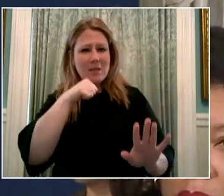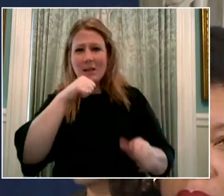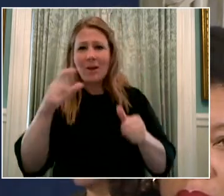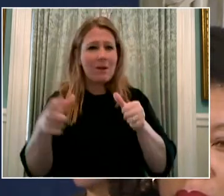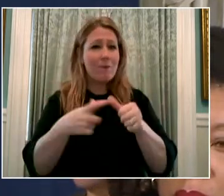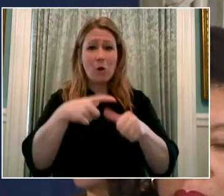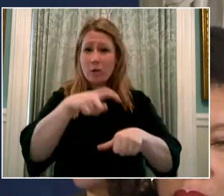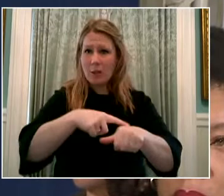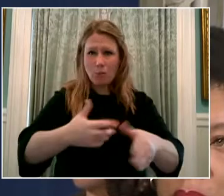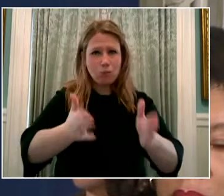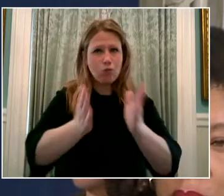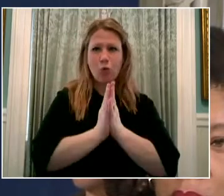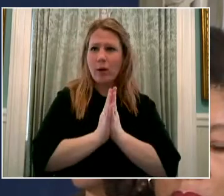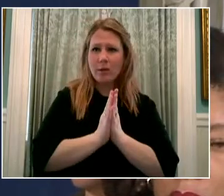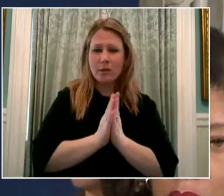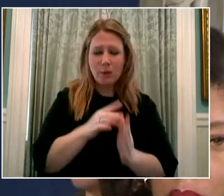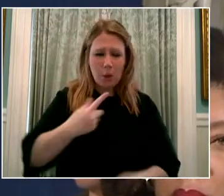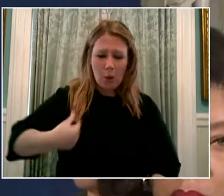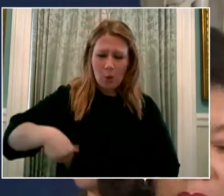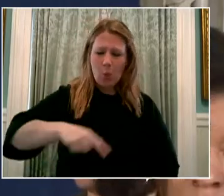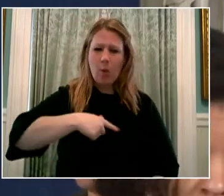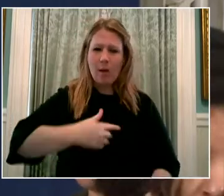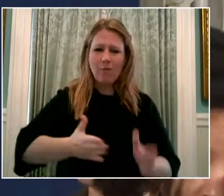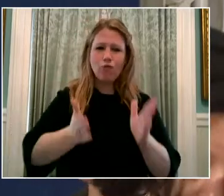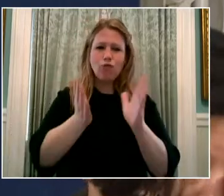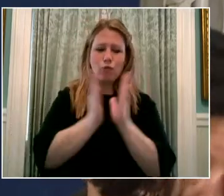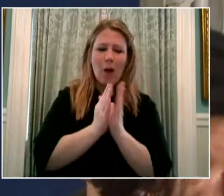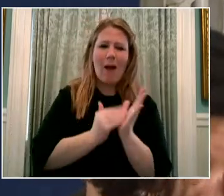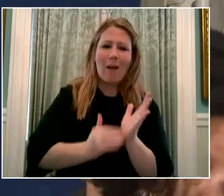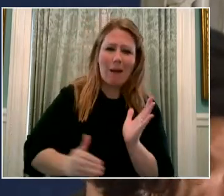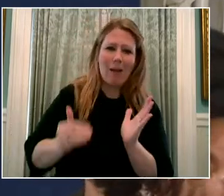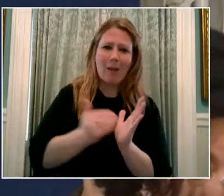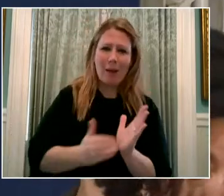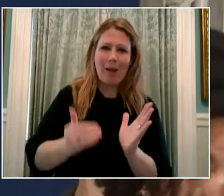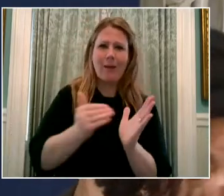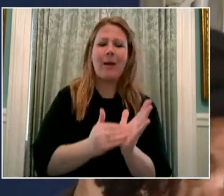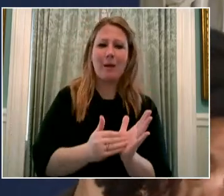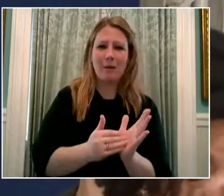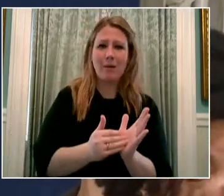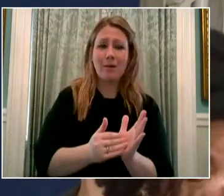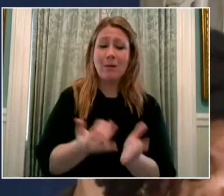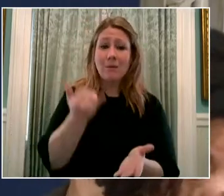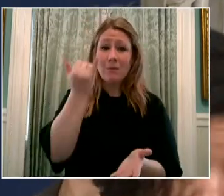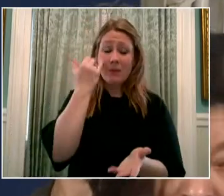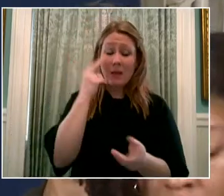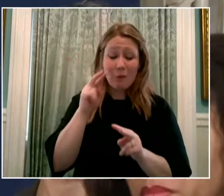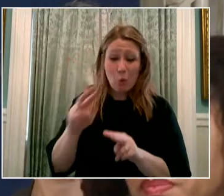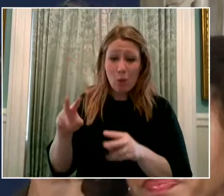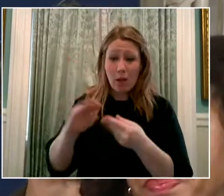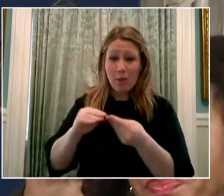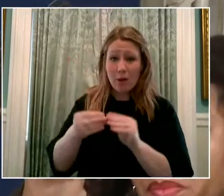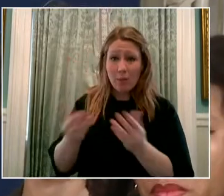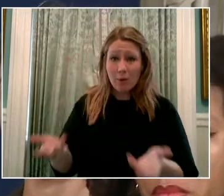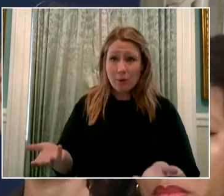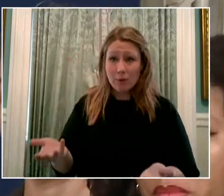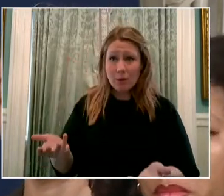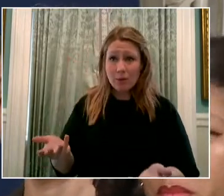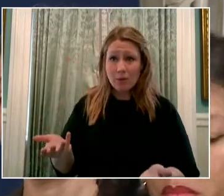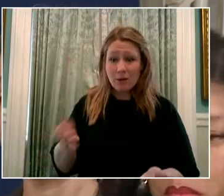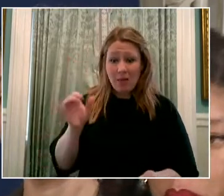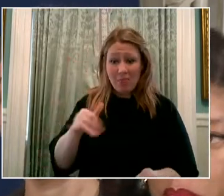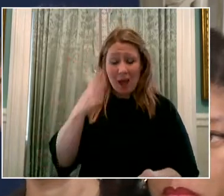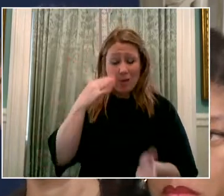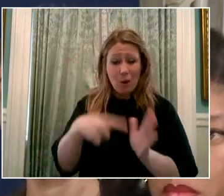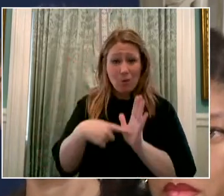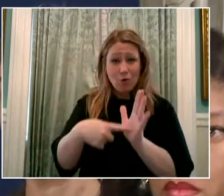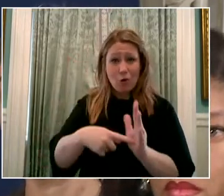this over and over again. And when you look at these numbers, that's why Jock brought out these charts and graphs, because, you know,